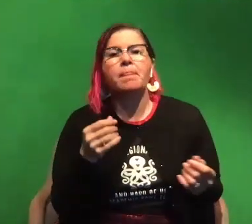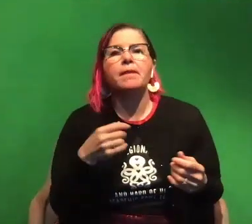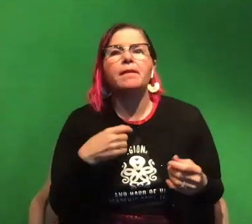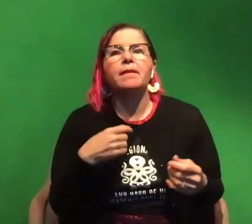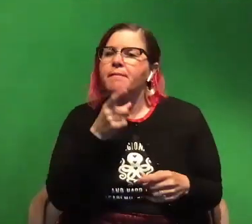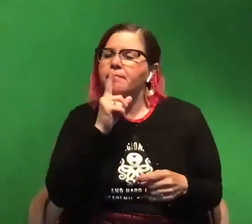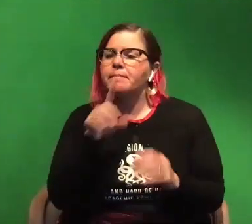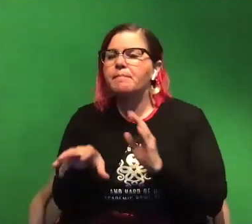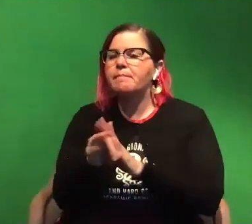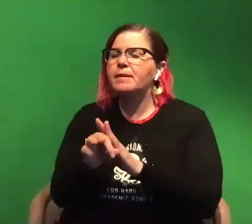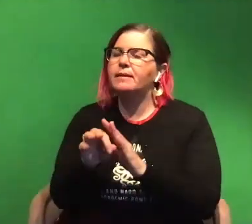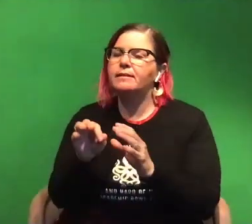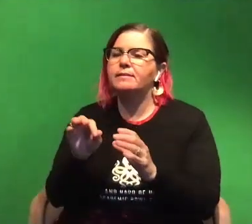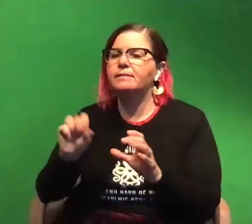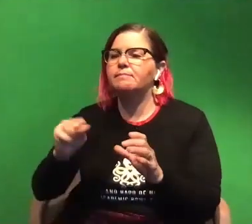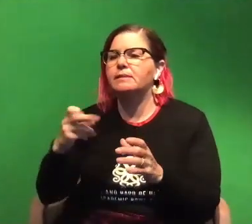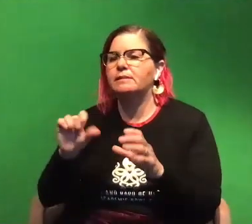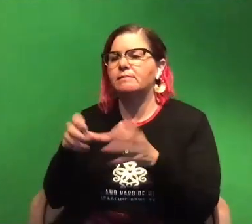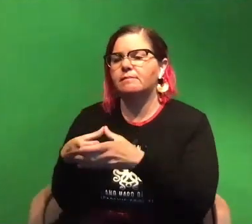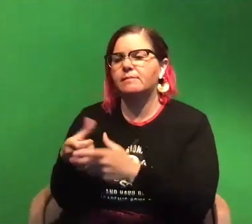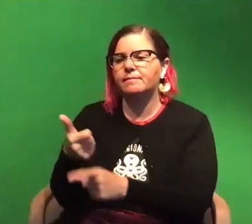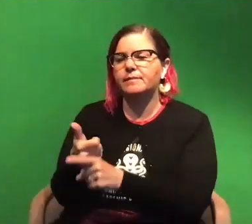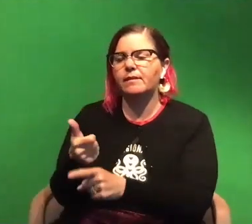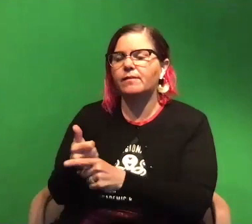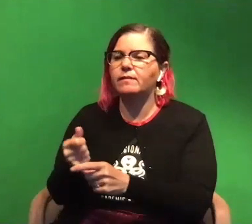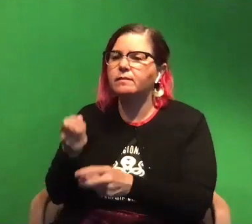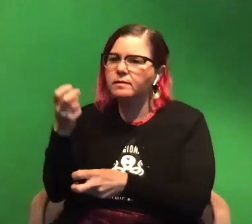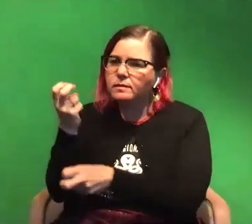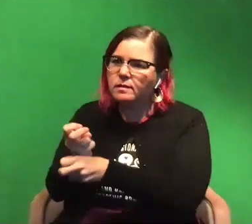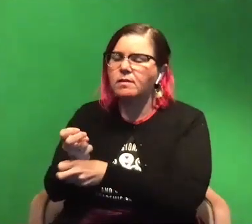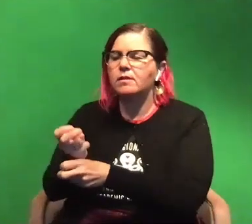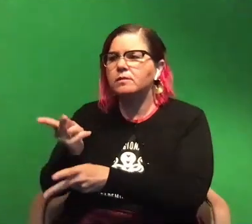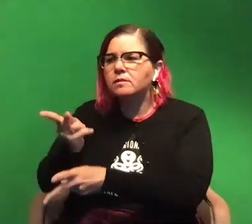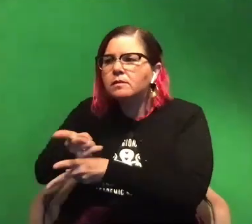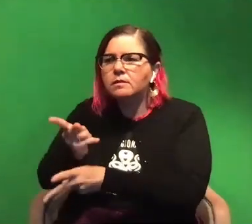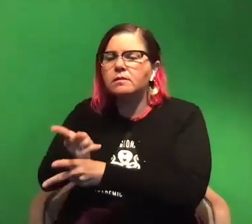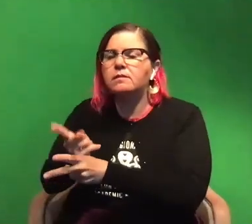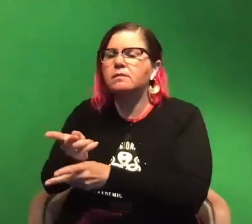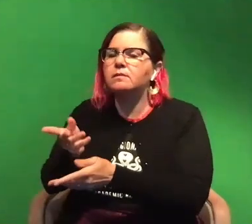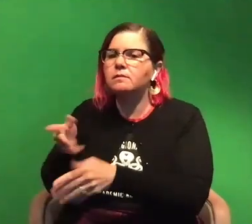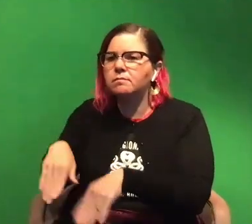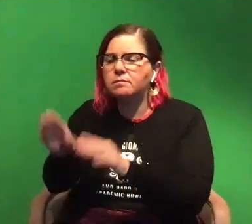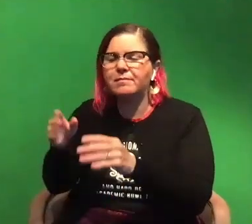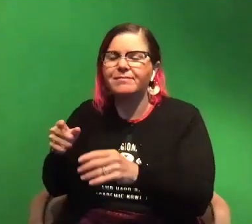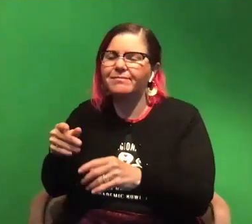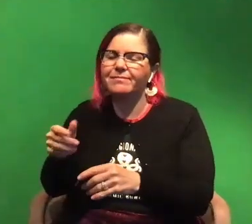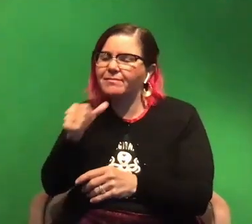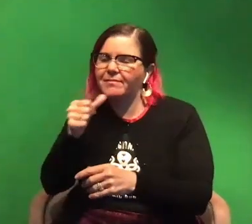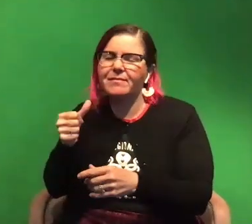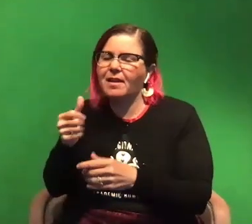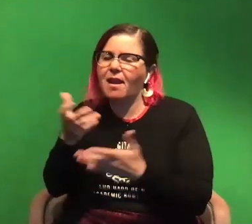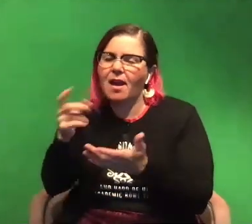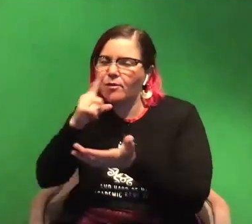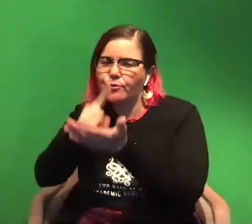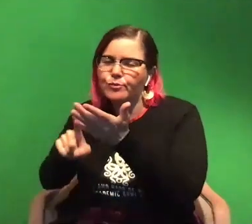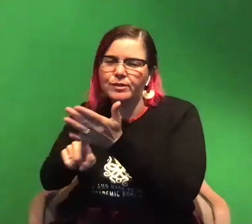select cephalopod species that were, the most difficult out there to culture, because it wouldn't gain a lot of traction in the research community.